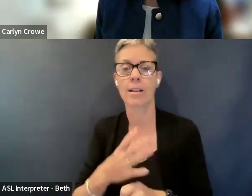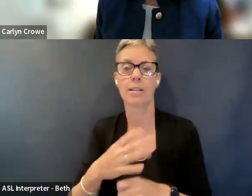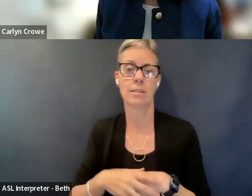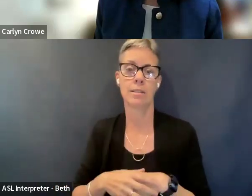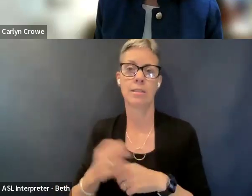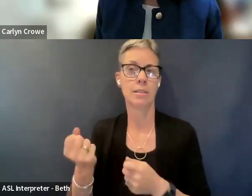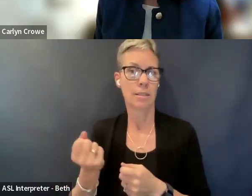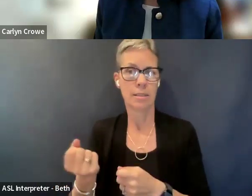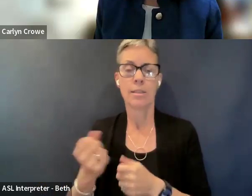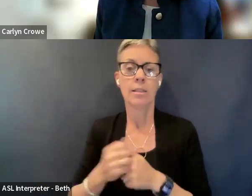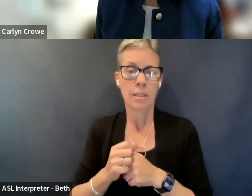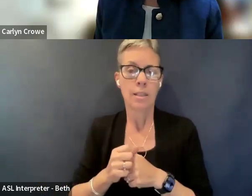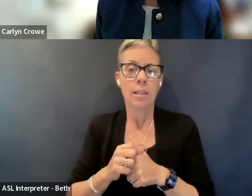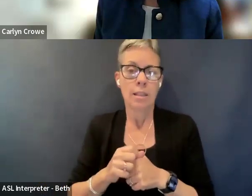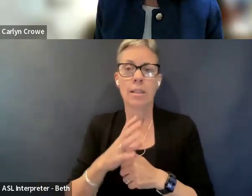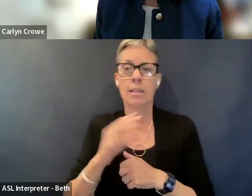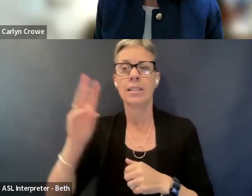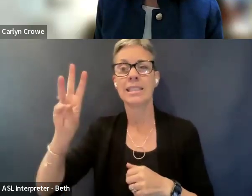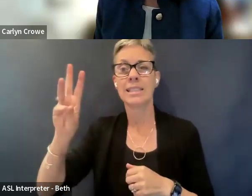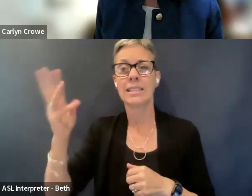school year, but